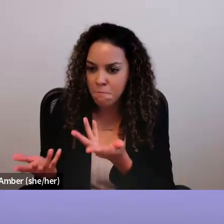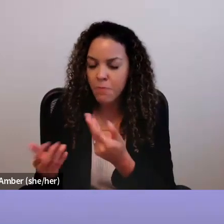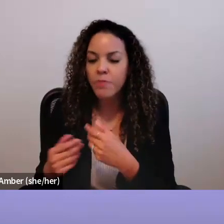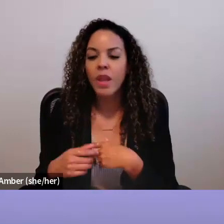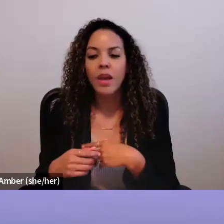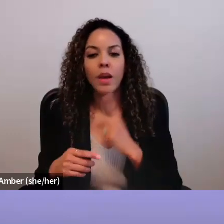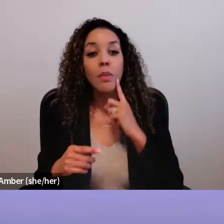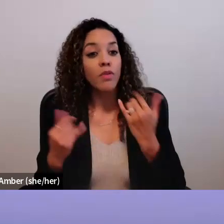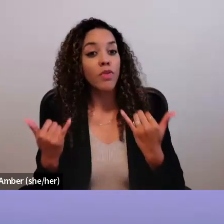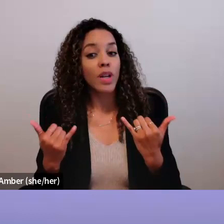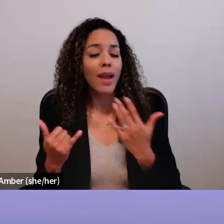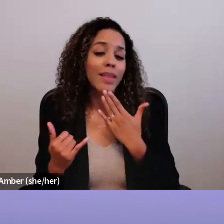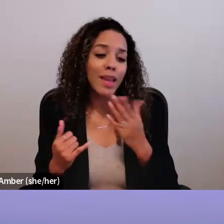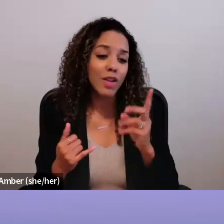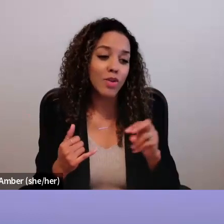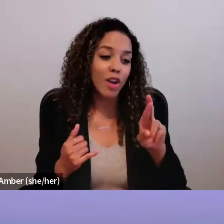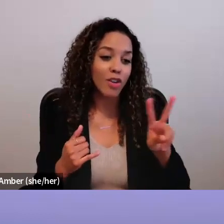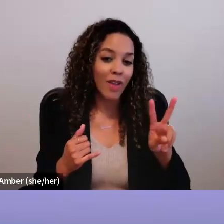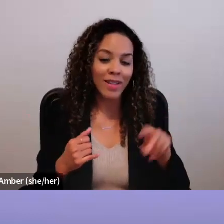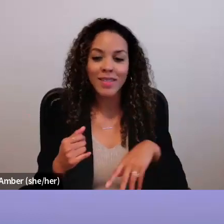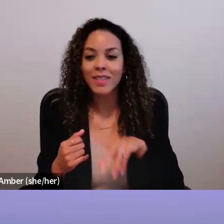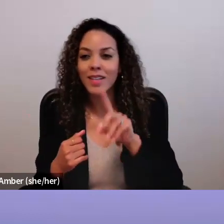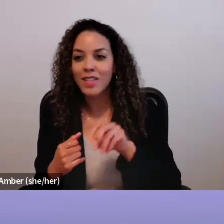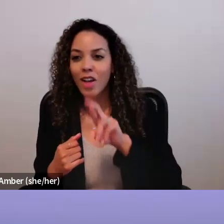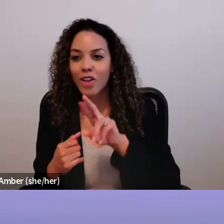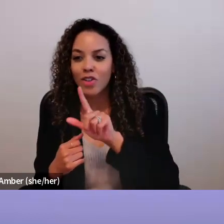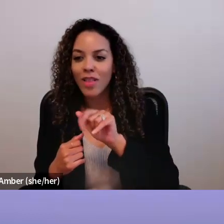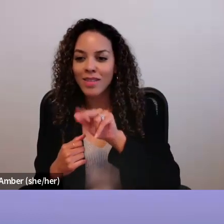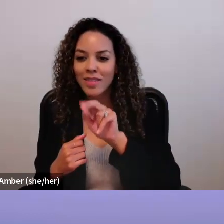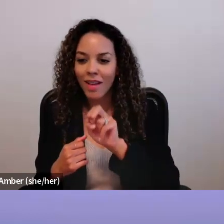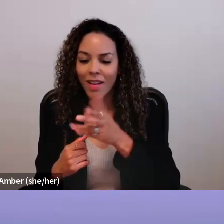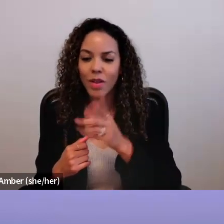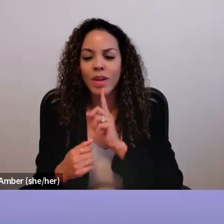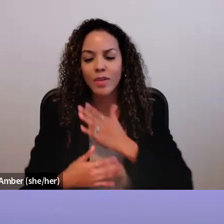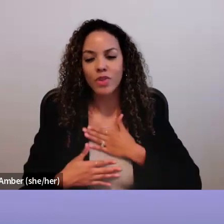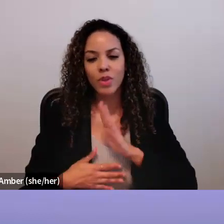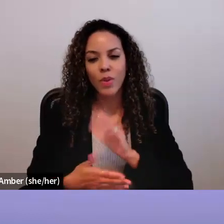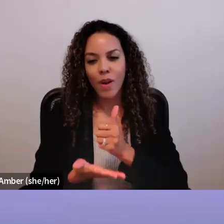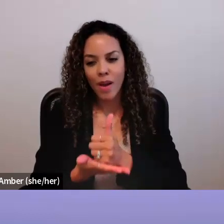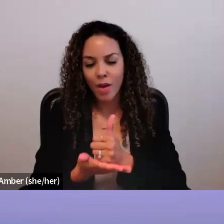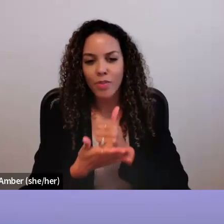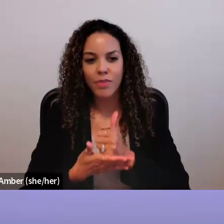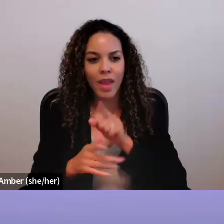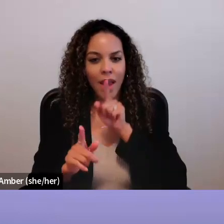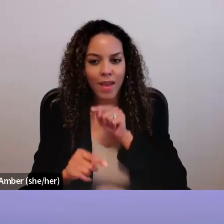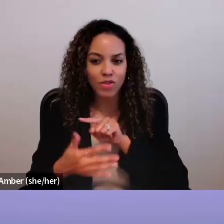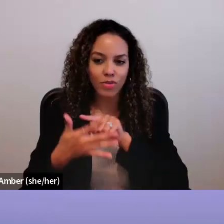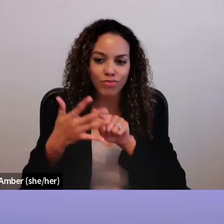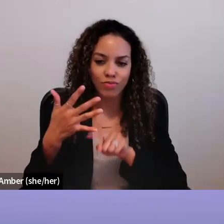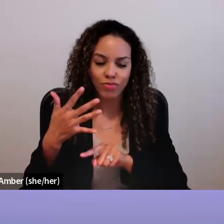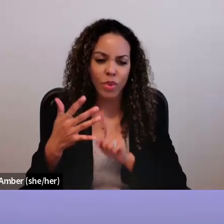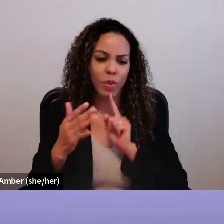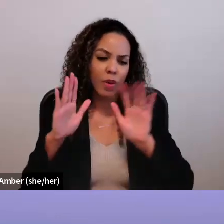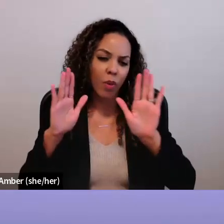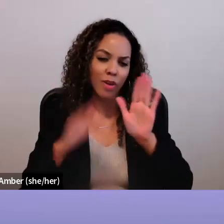But for now, thank you, Dr. Vasquez. Thank you, Dr. LaSalle. We really appreciate your help with this and answering the questions, and they were